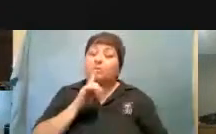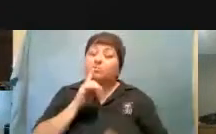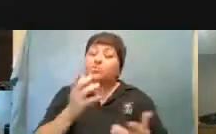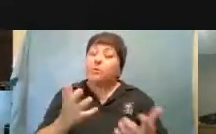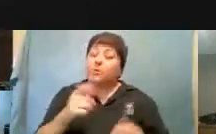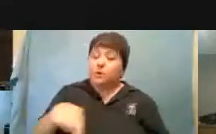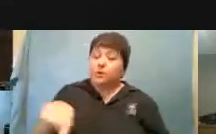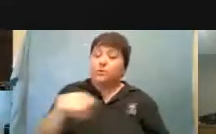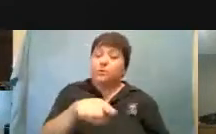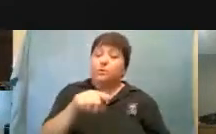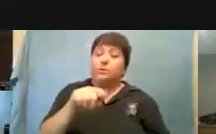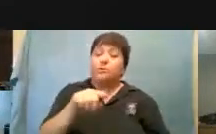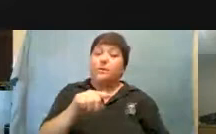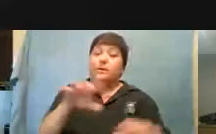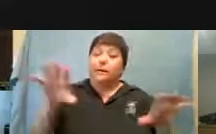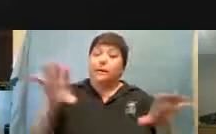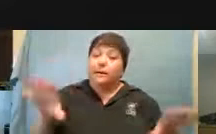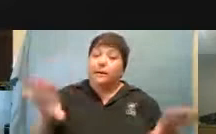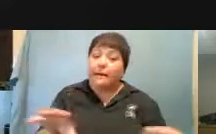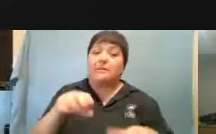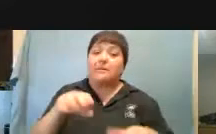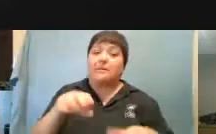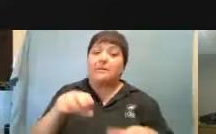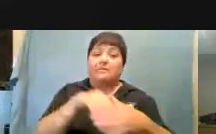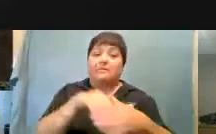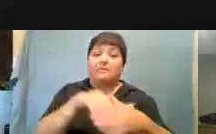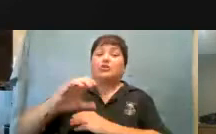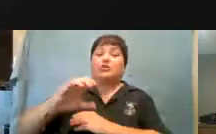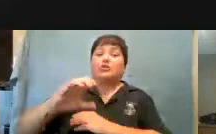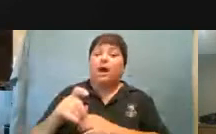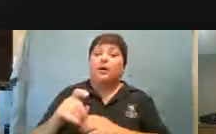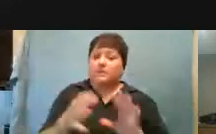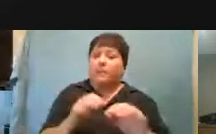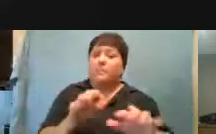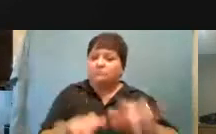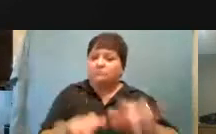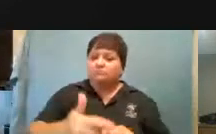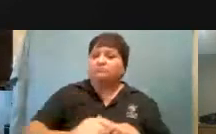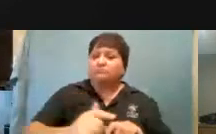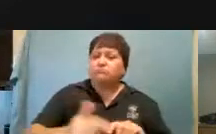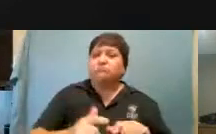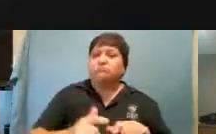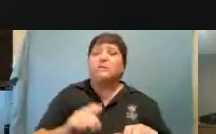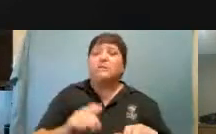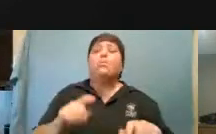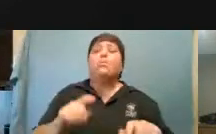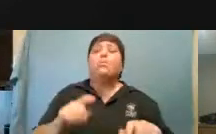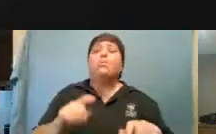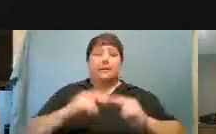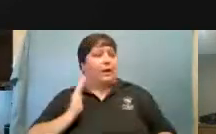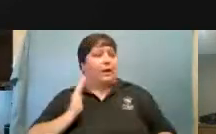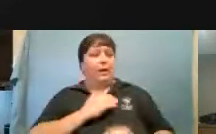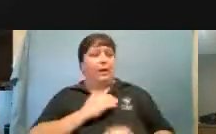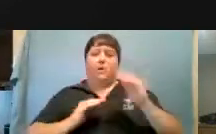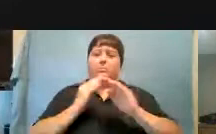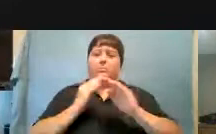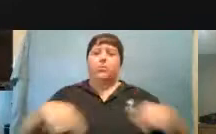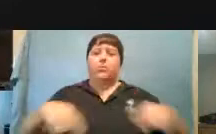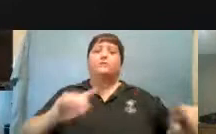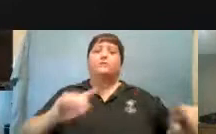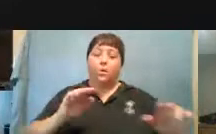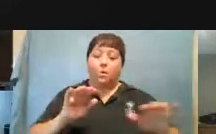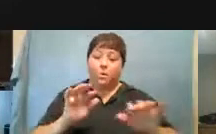be active in the chat box. And also we need to build community. So we can do that by